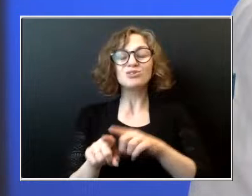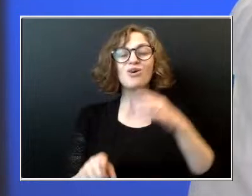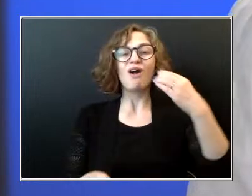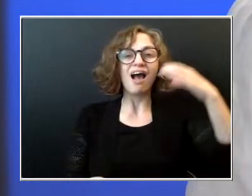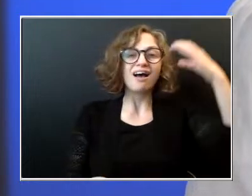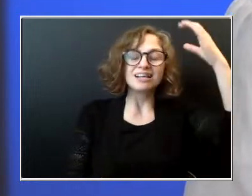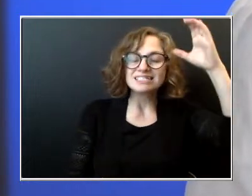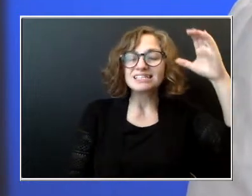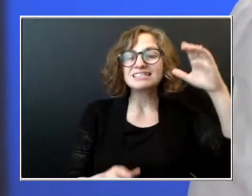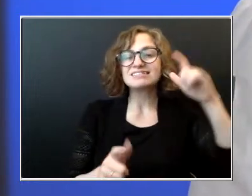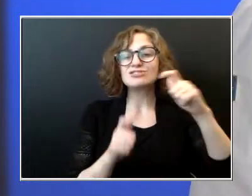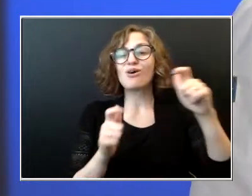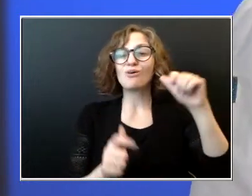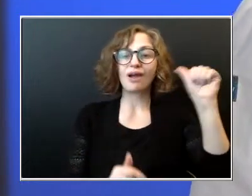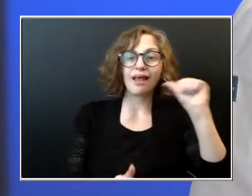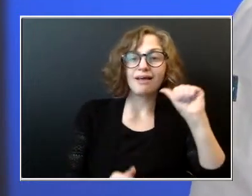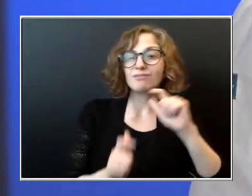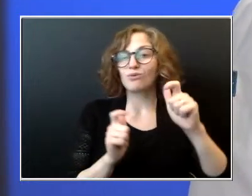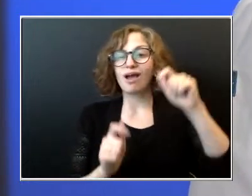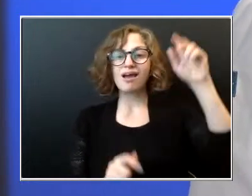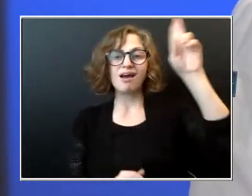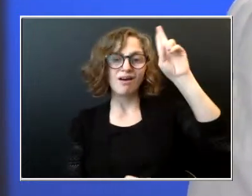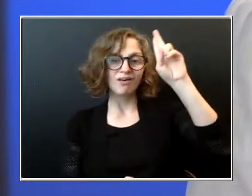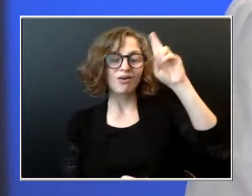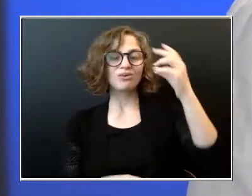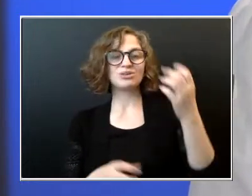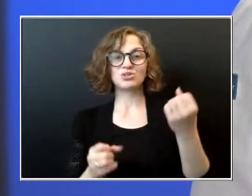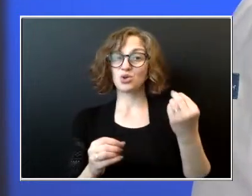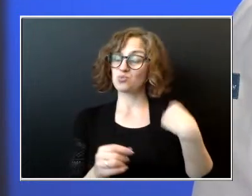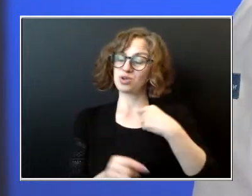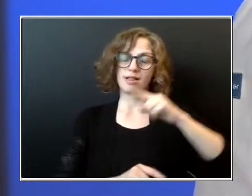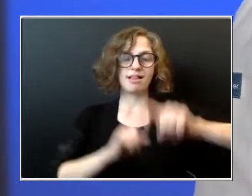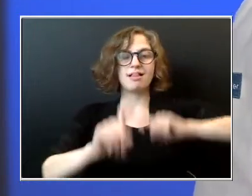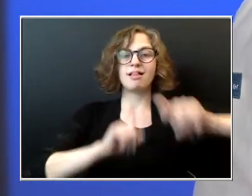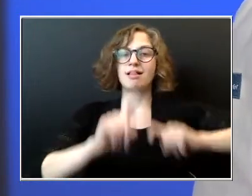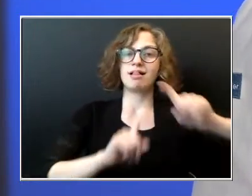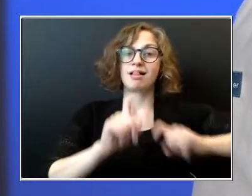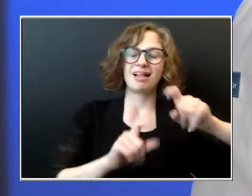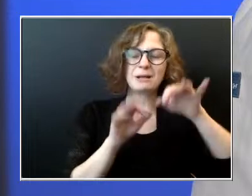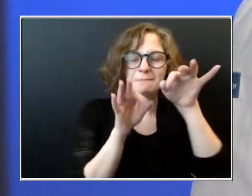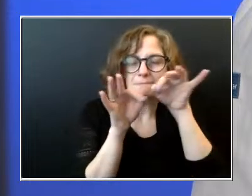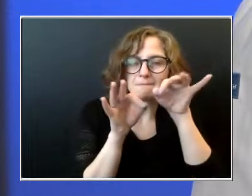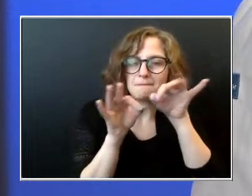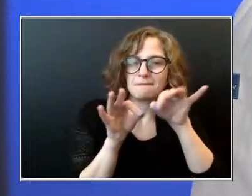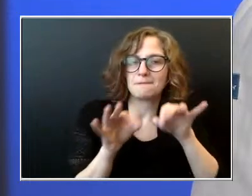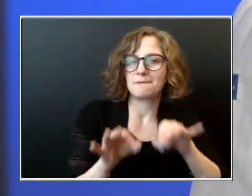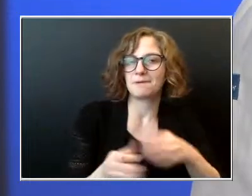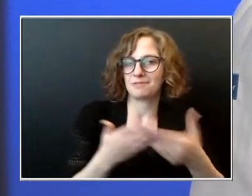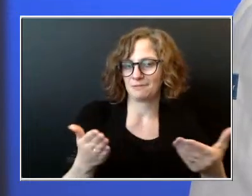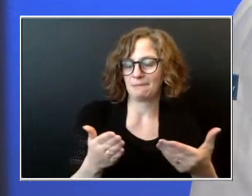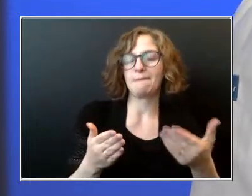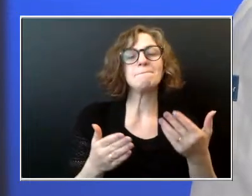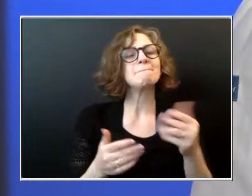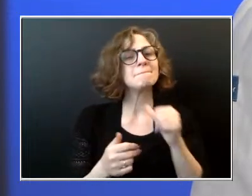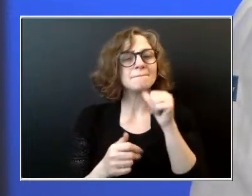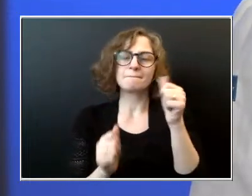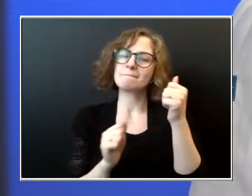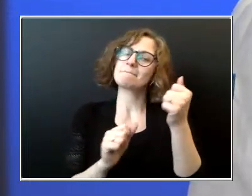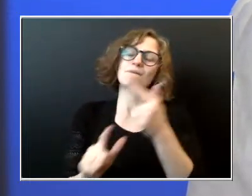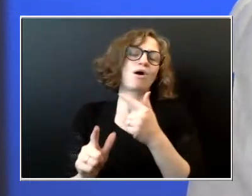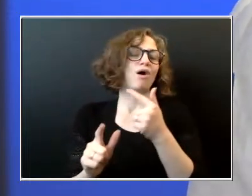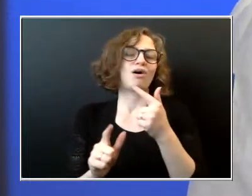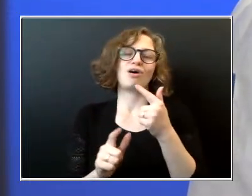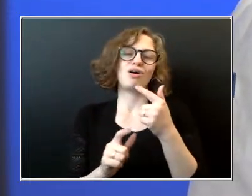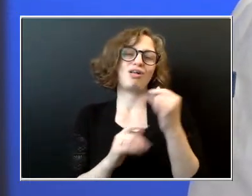We're asking a lot of detailed information that not always does individuals have that information readily available. And